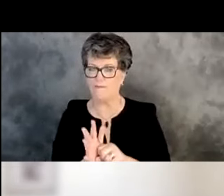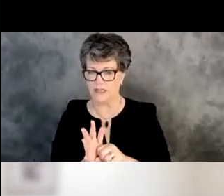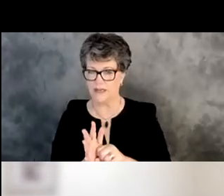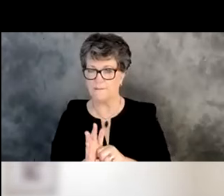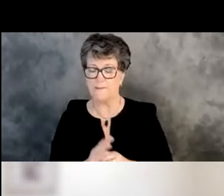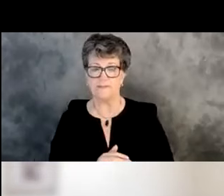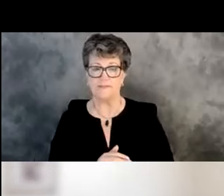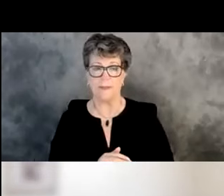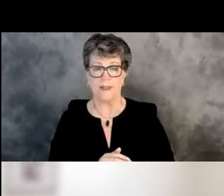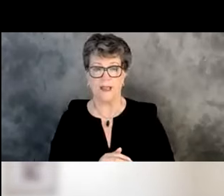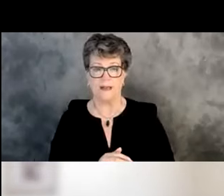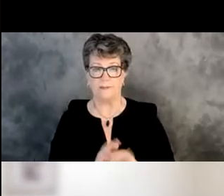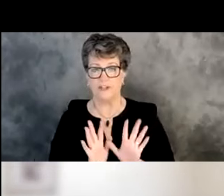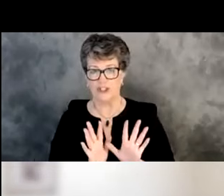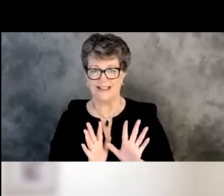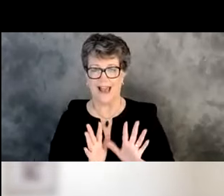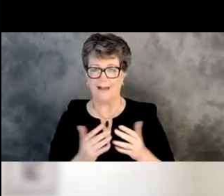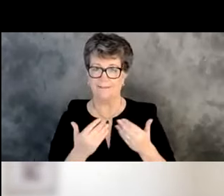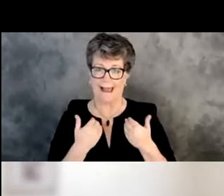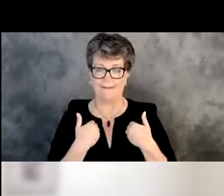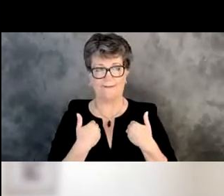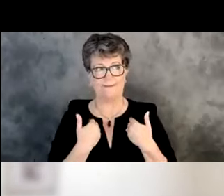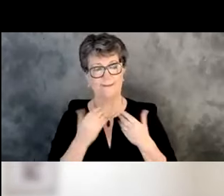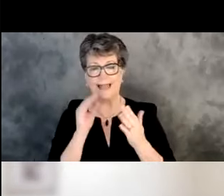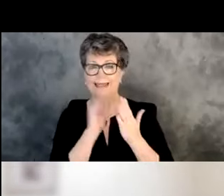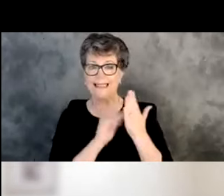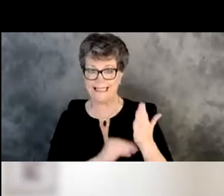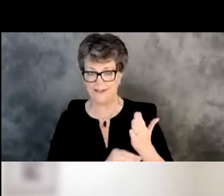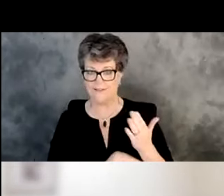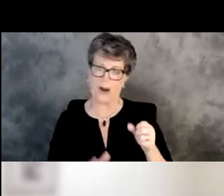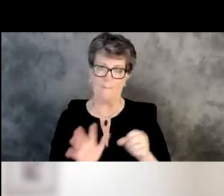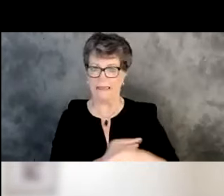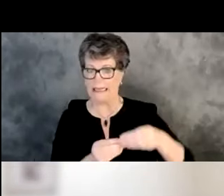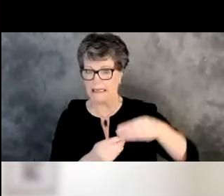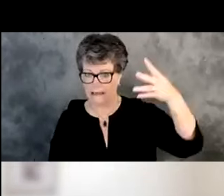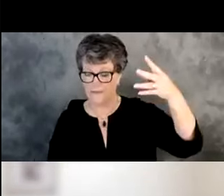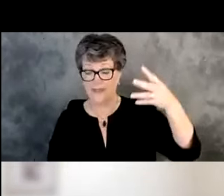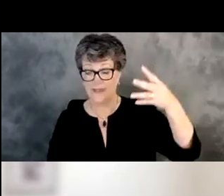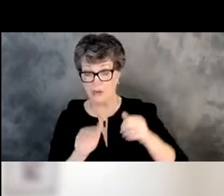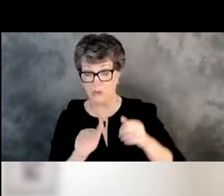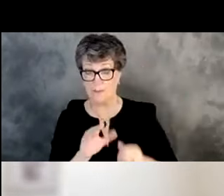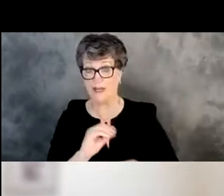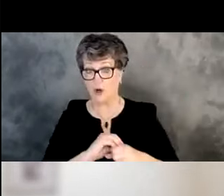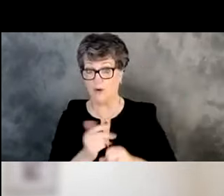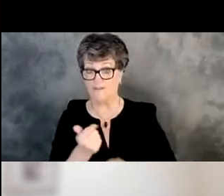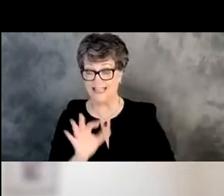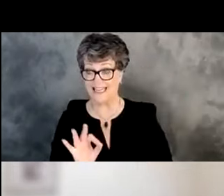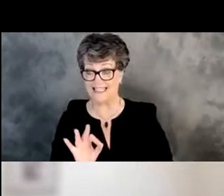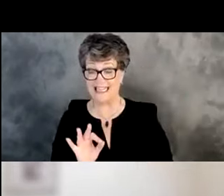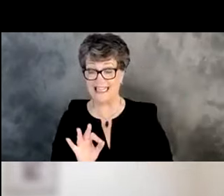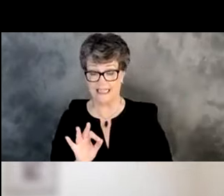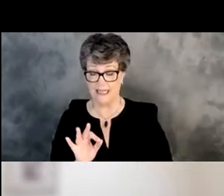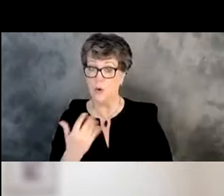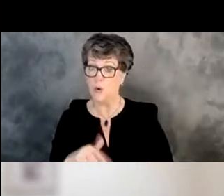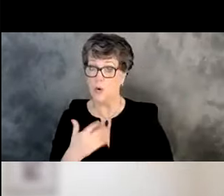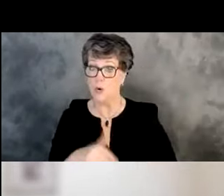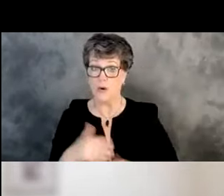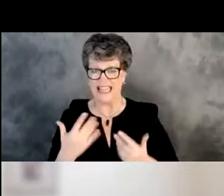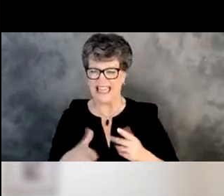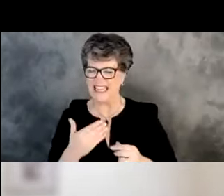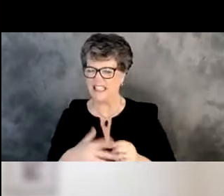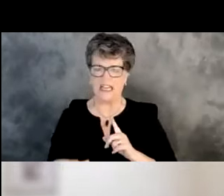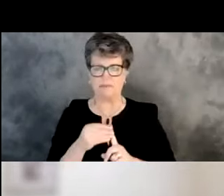just to kind of have it listed for completeness, as a reminder, COVID-19 is a contagious respiratory illness.